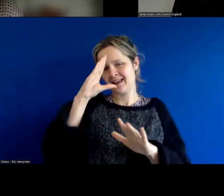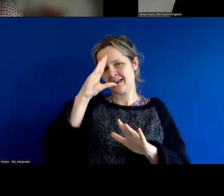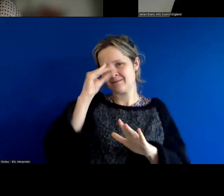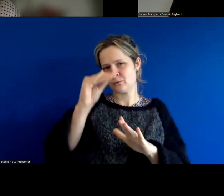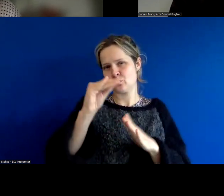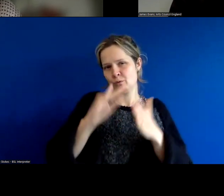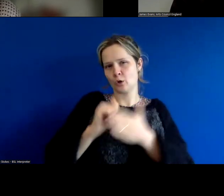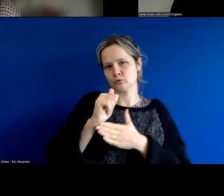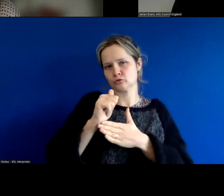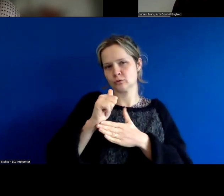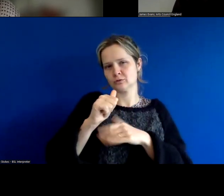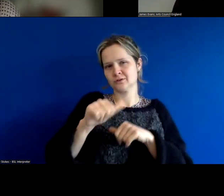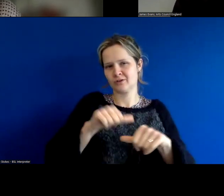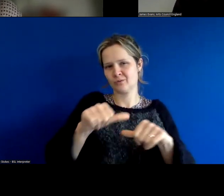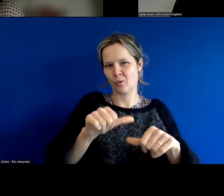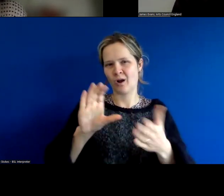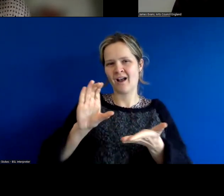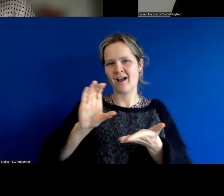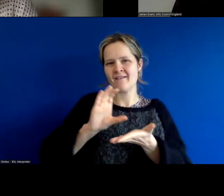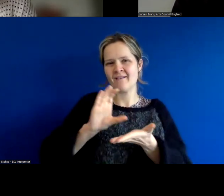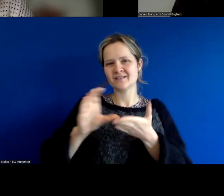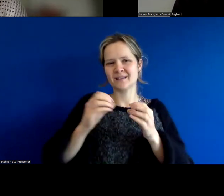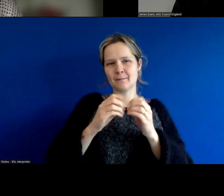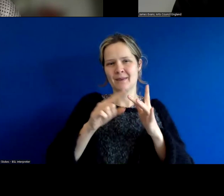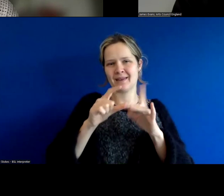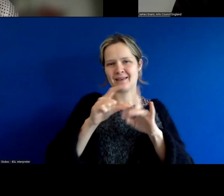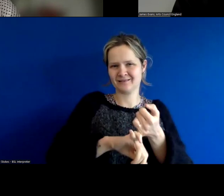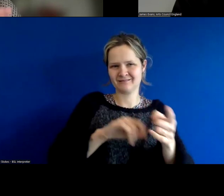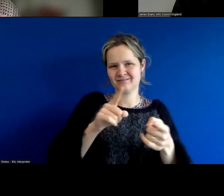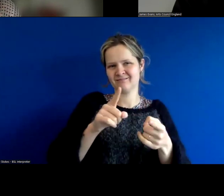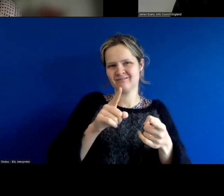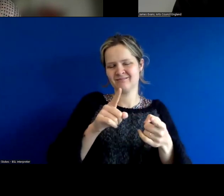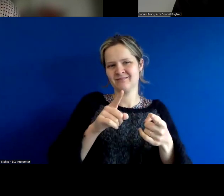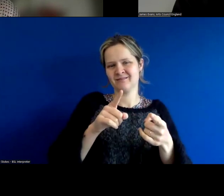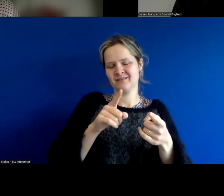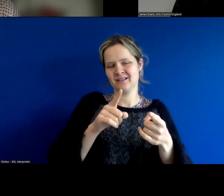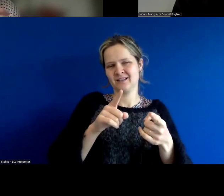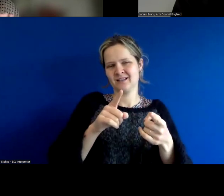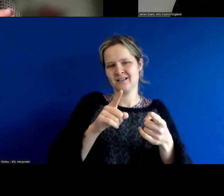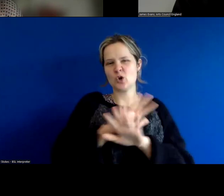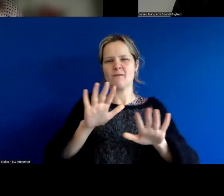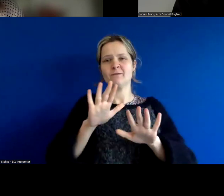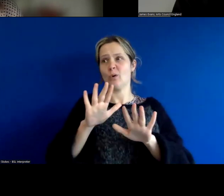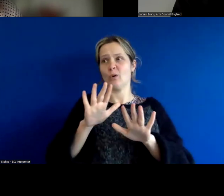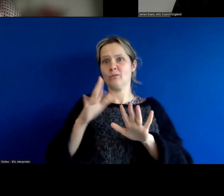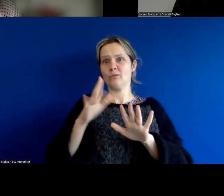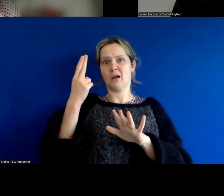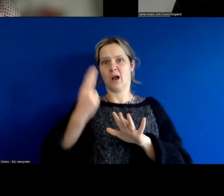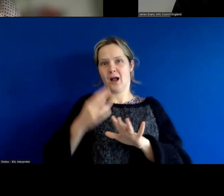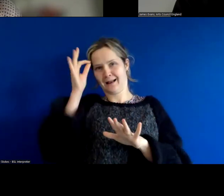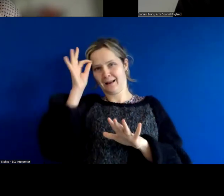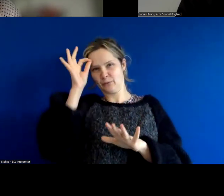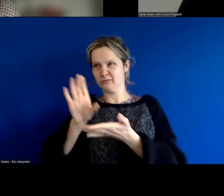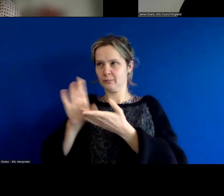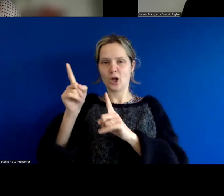support funding bids that are being written for, not necessarily for the Arts Council, but for any funder,